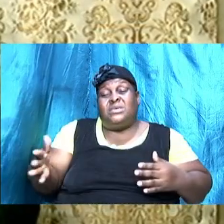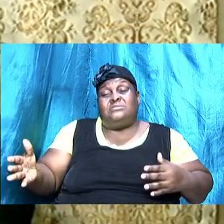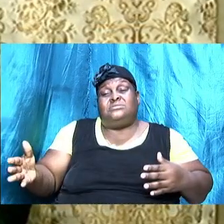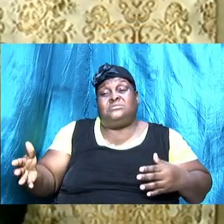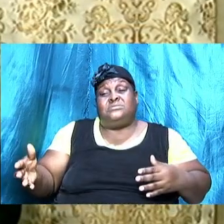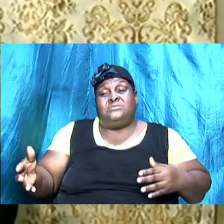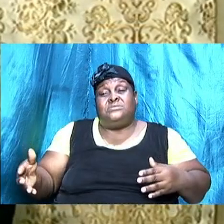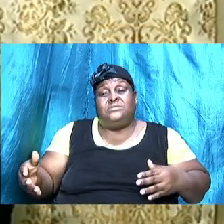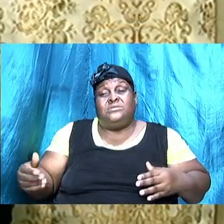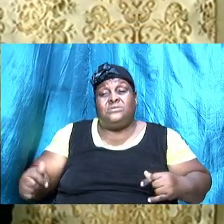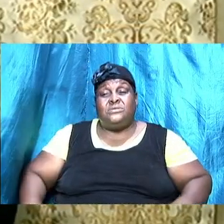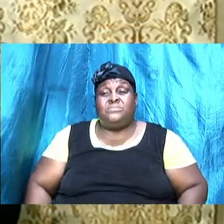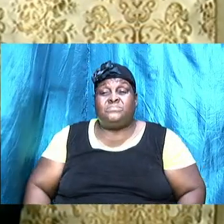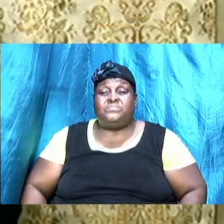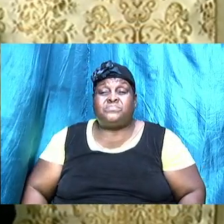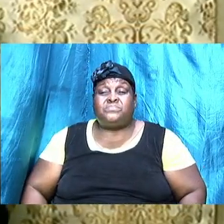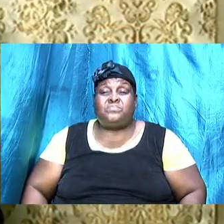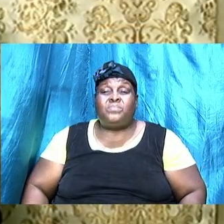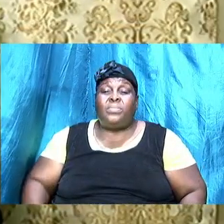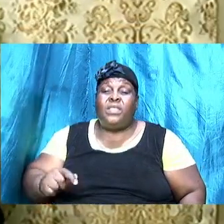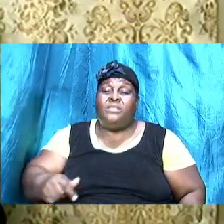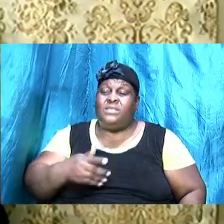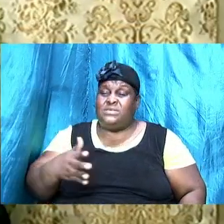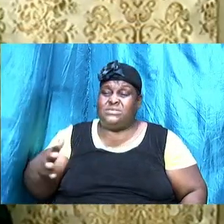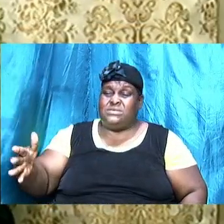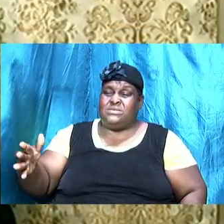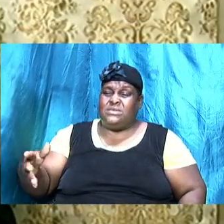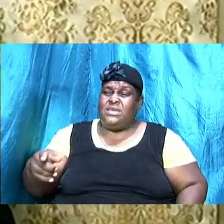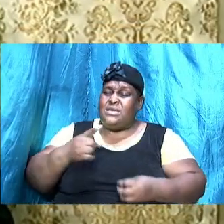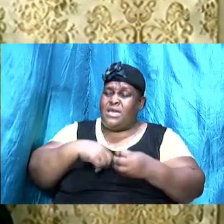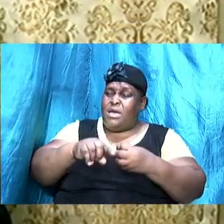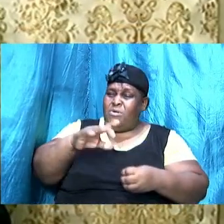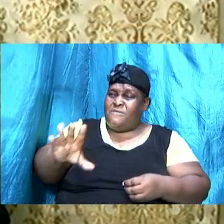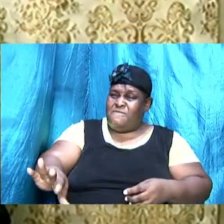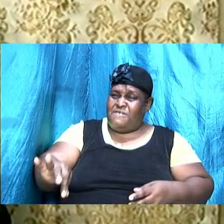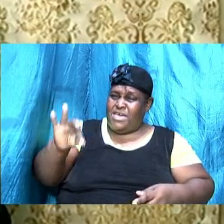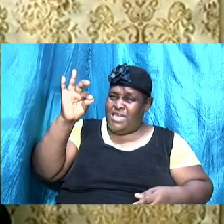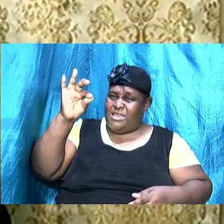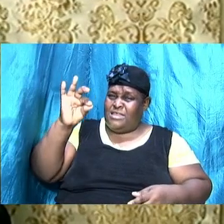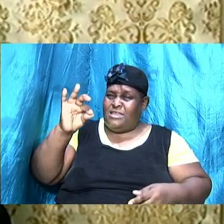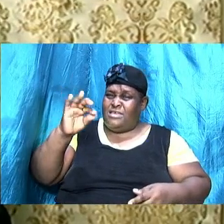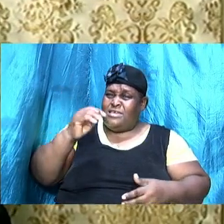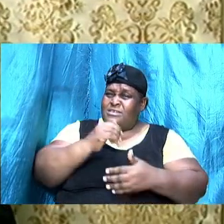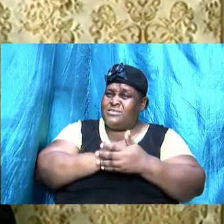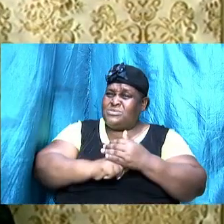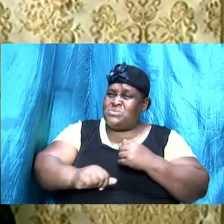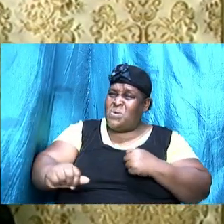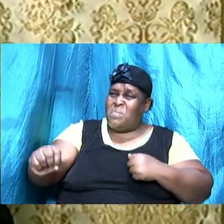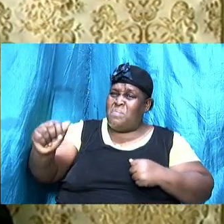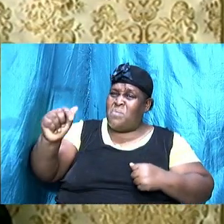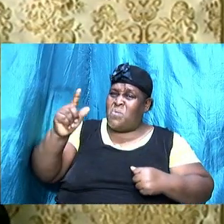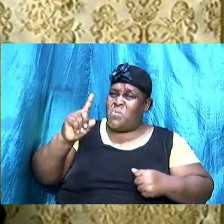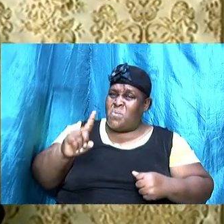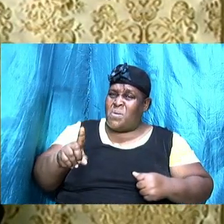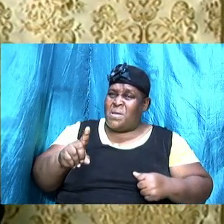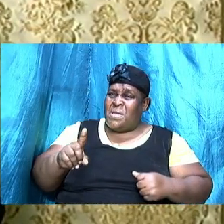this? This thing about finding somebody that is compatible